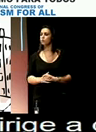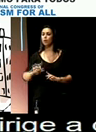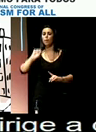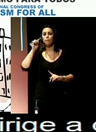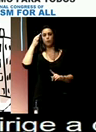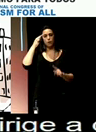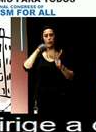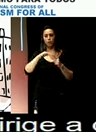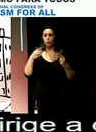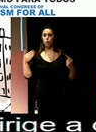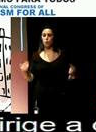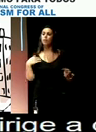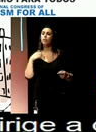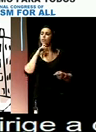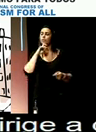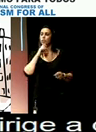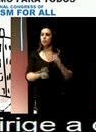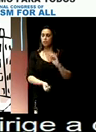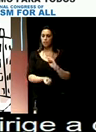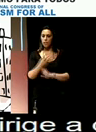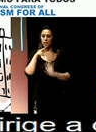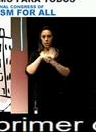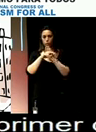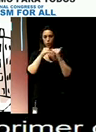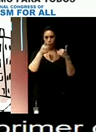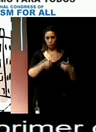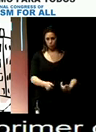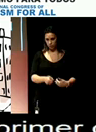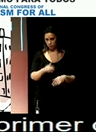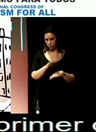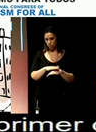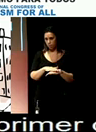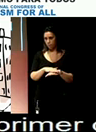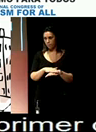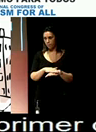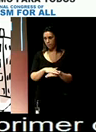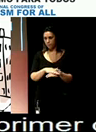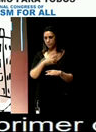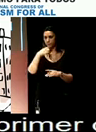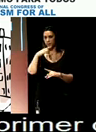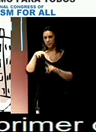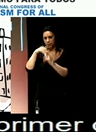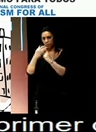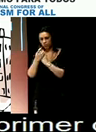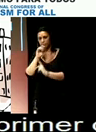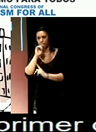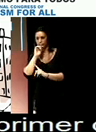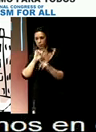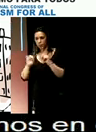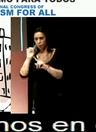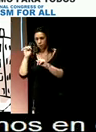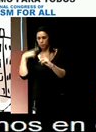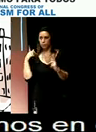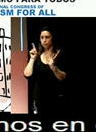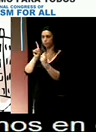working in tourism to deal with different situations when interacting with people with special needs.